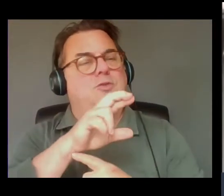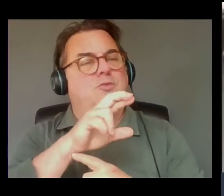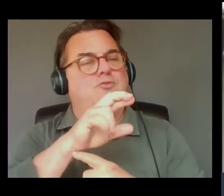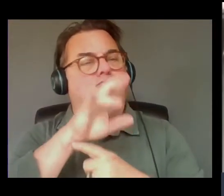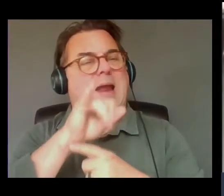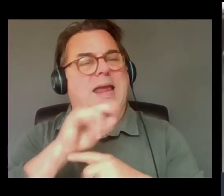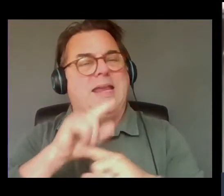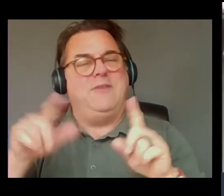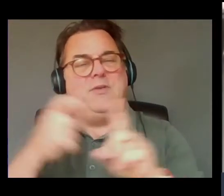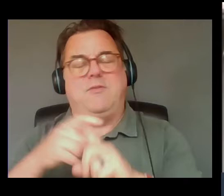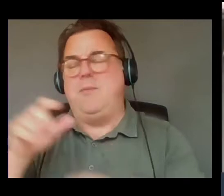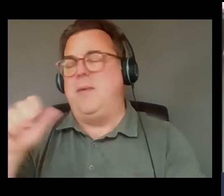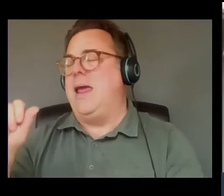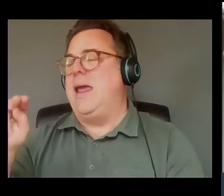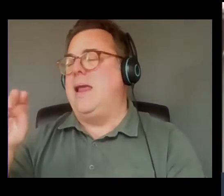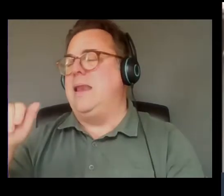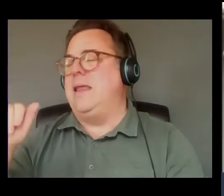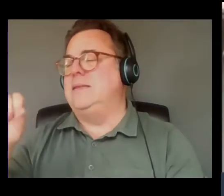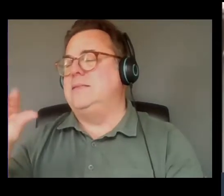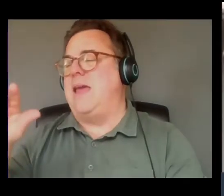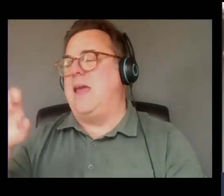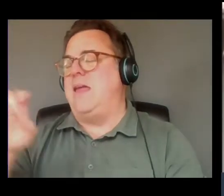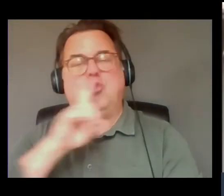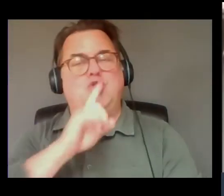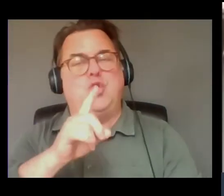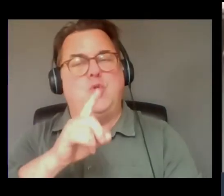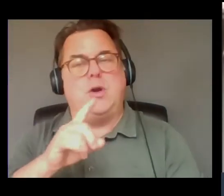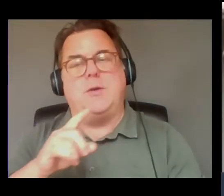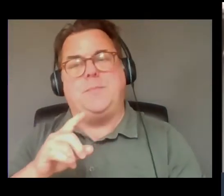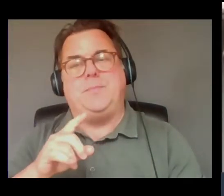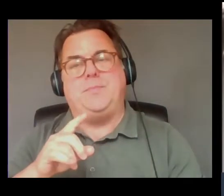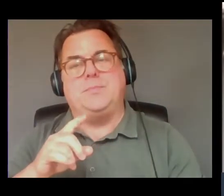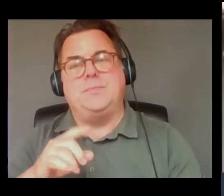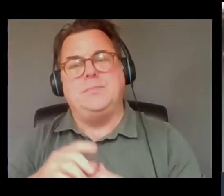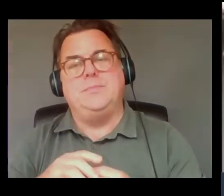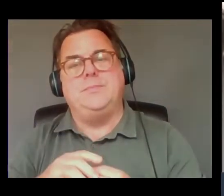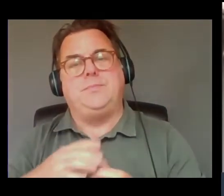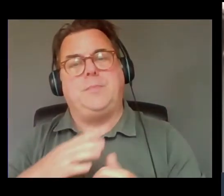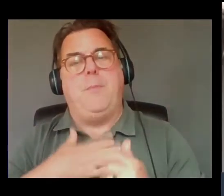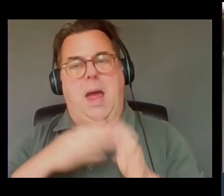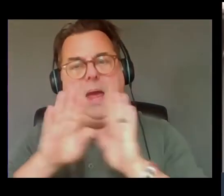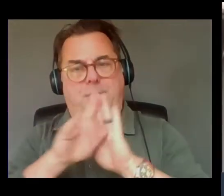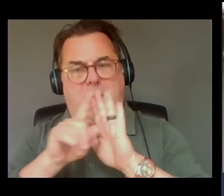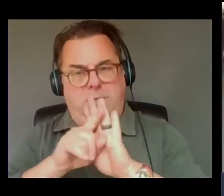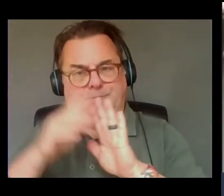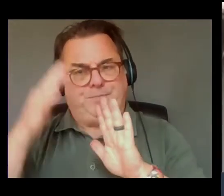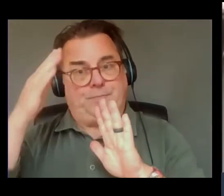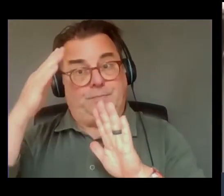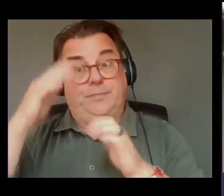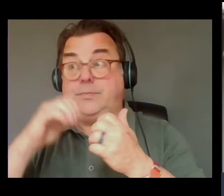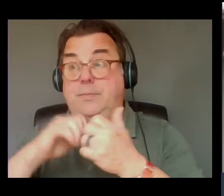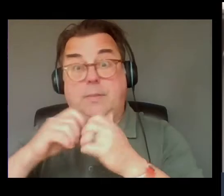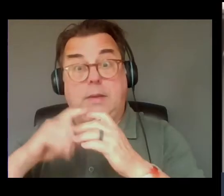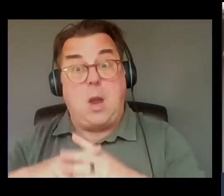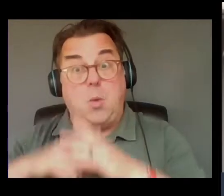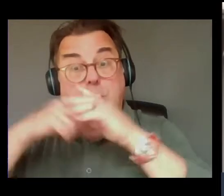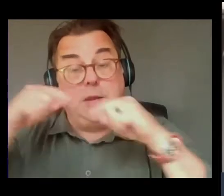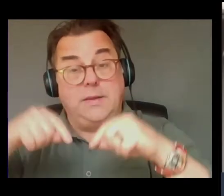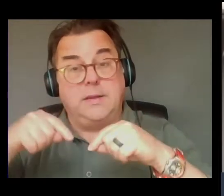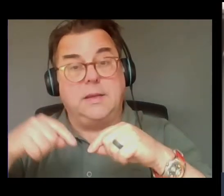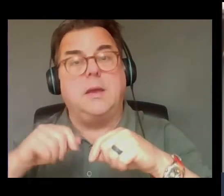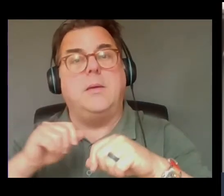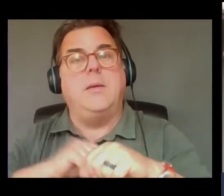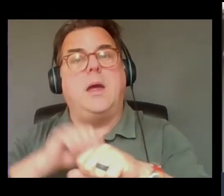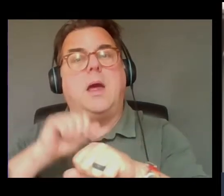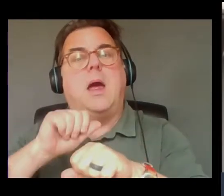Yeah, absolutely. So my background, how we got started with this, I was doing a PhD in